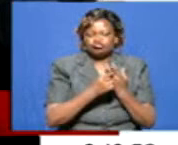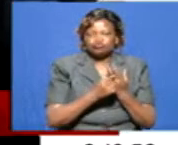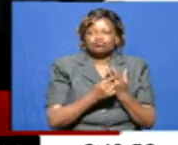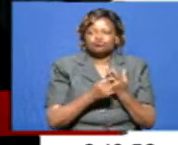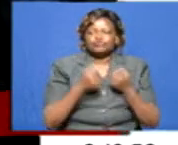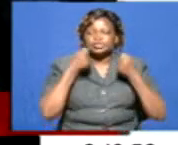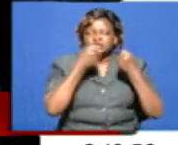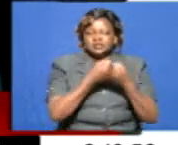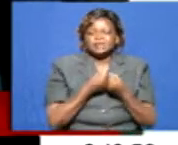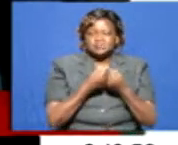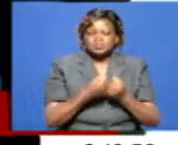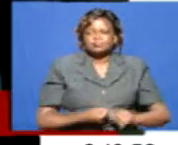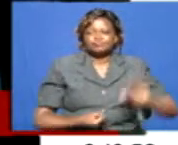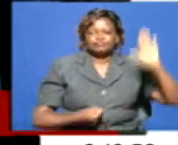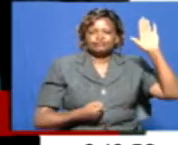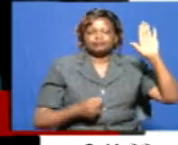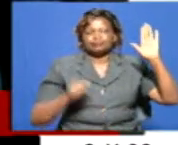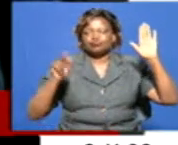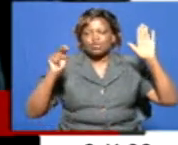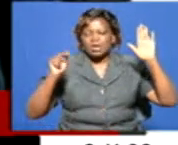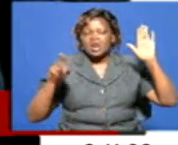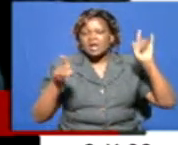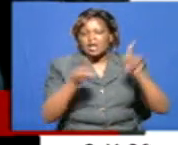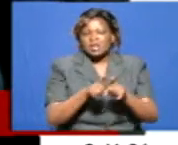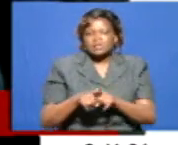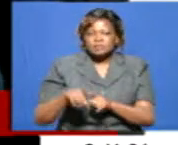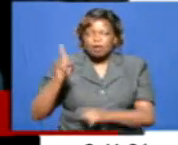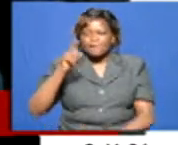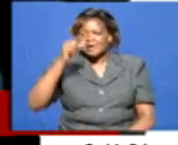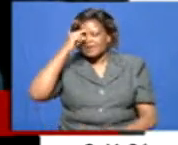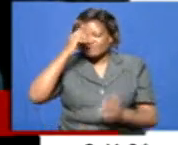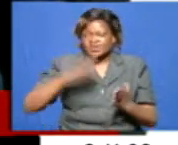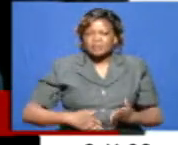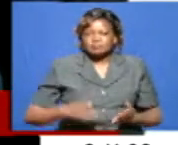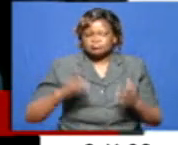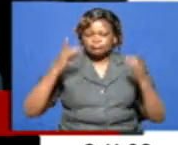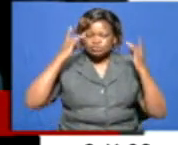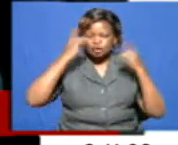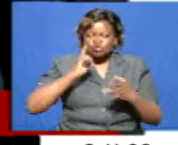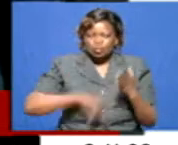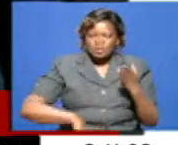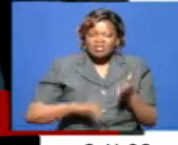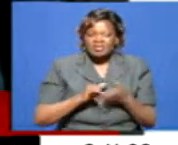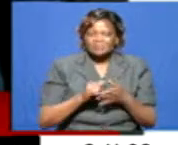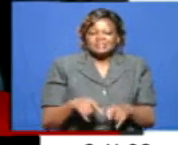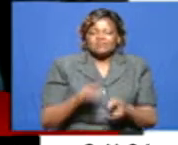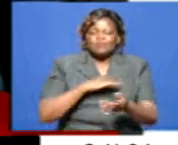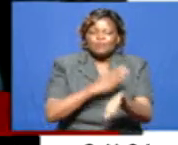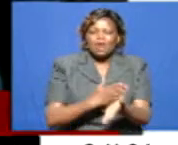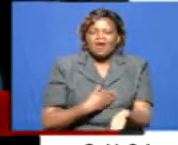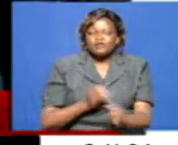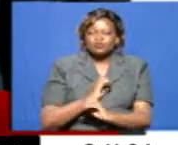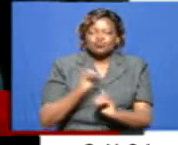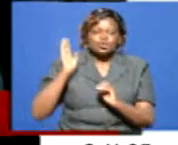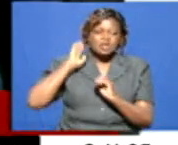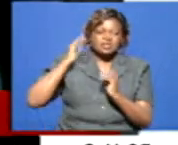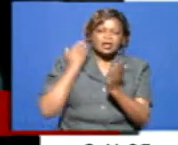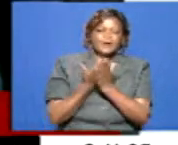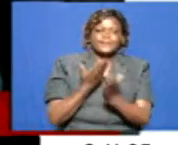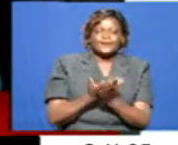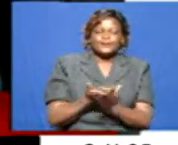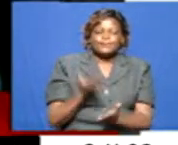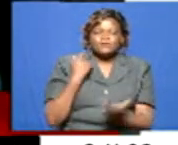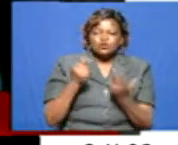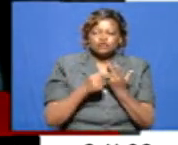challenging the swearing-in of Anne Kananu as Nairobi Governor. The court ruled that it has no jurisdiction to hear the application. Sonko had moved